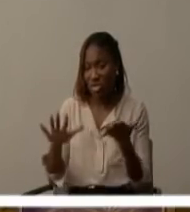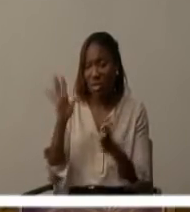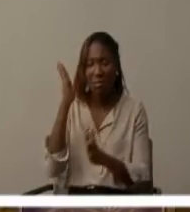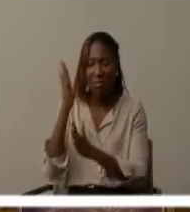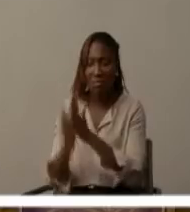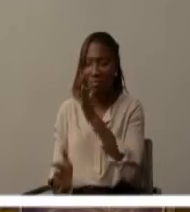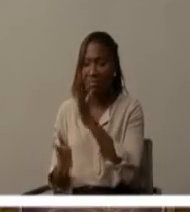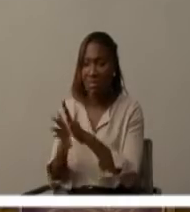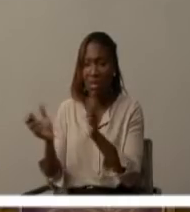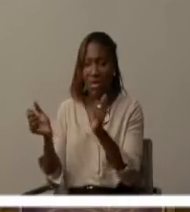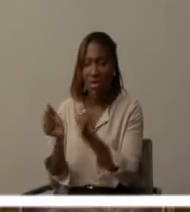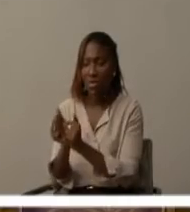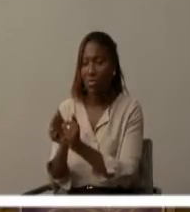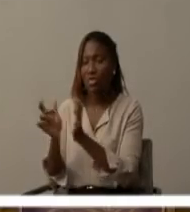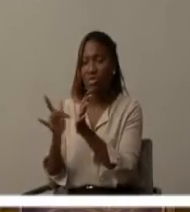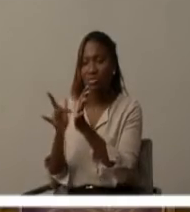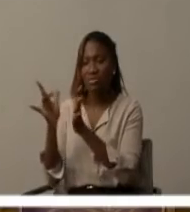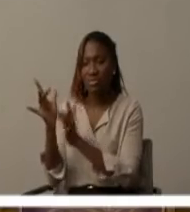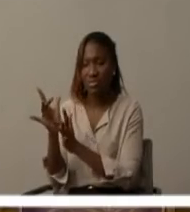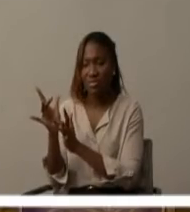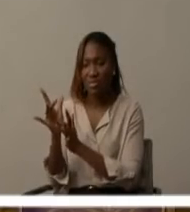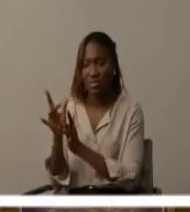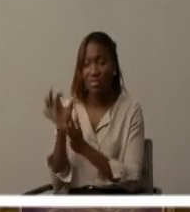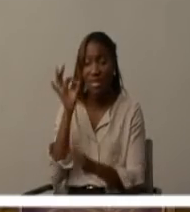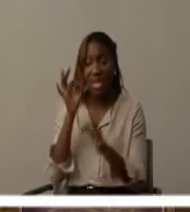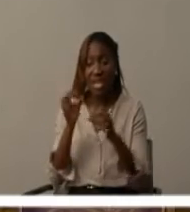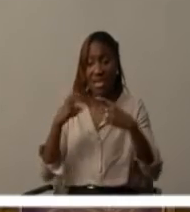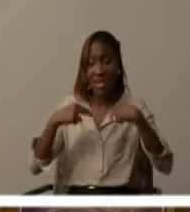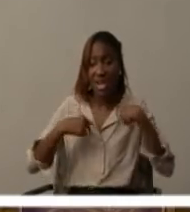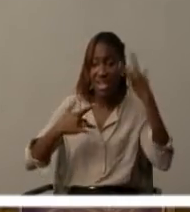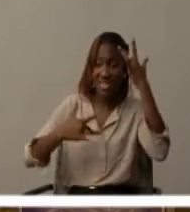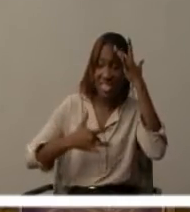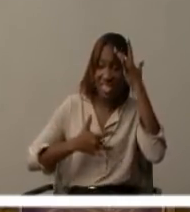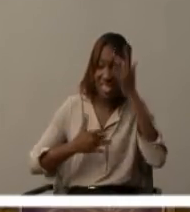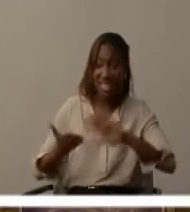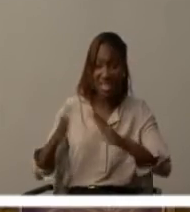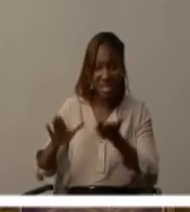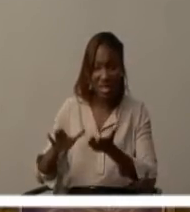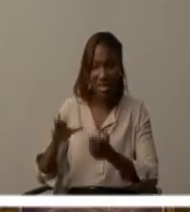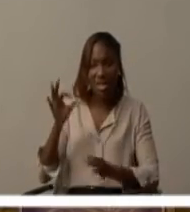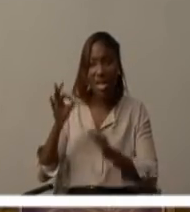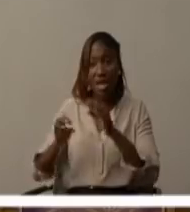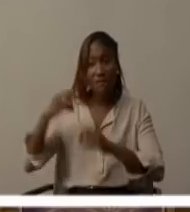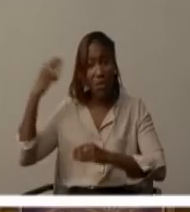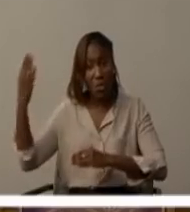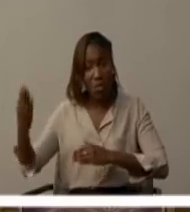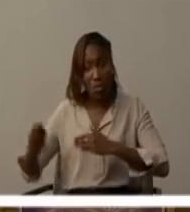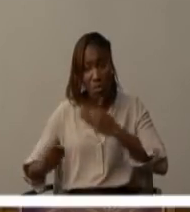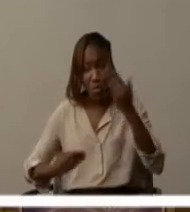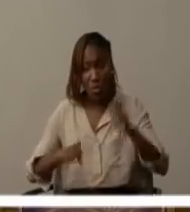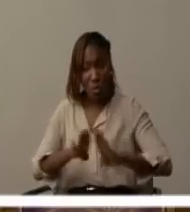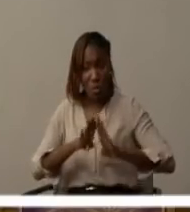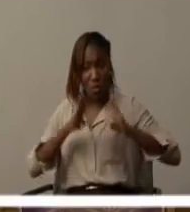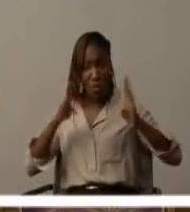death, if we allow him, will end in life and joy and hope.